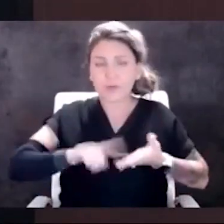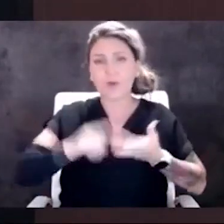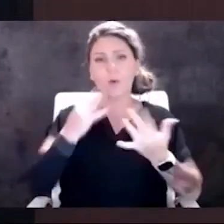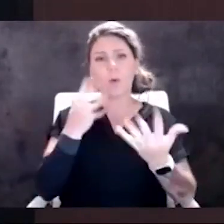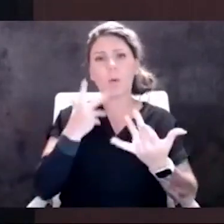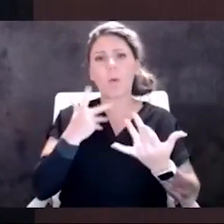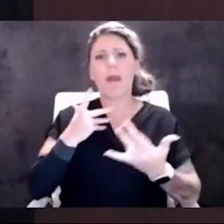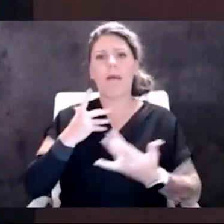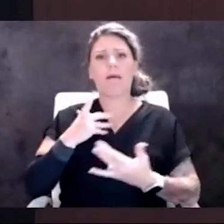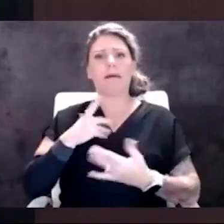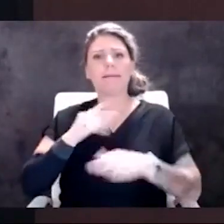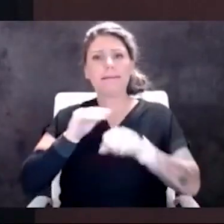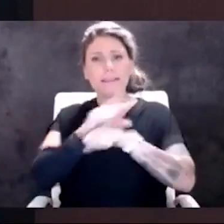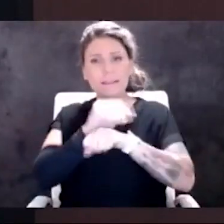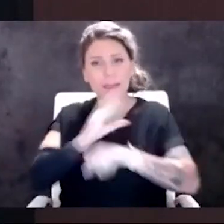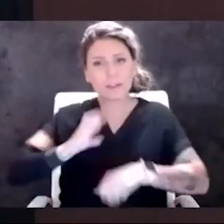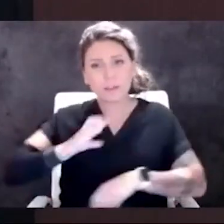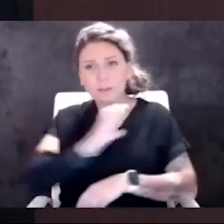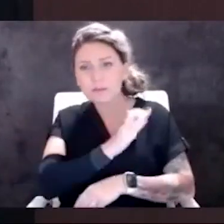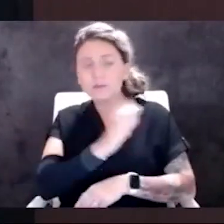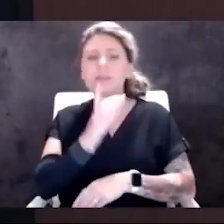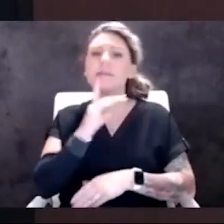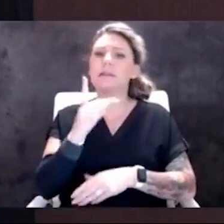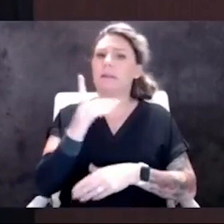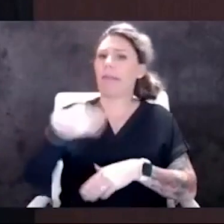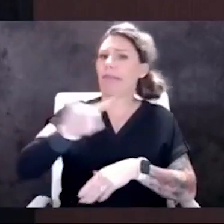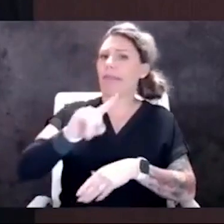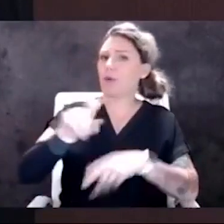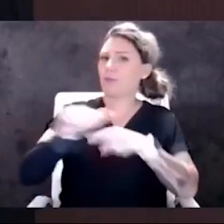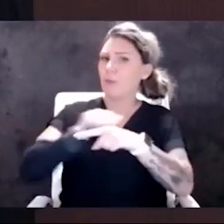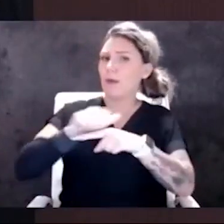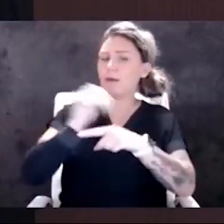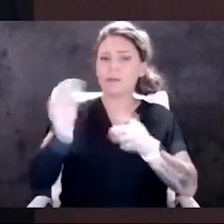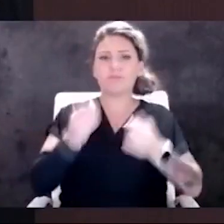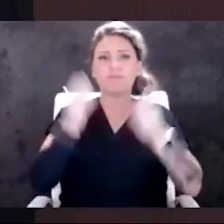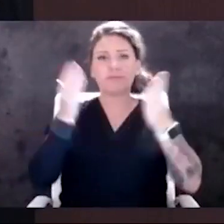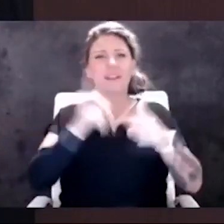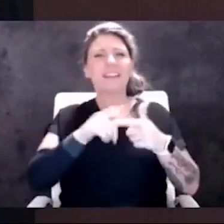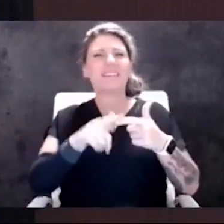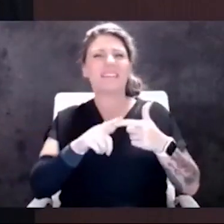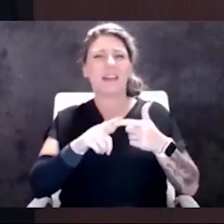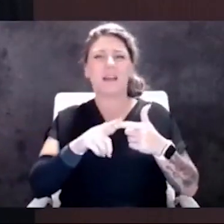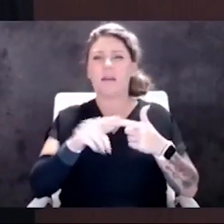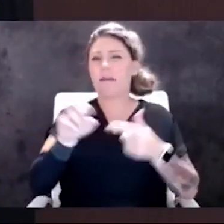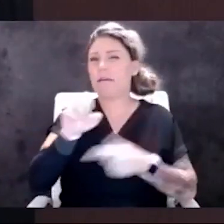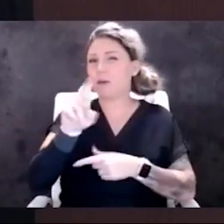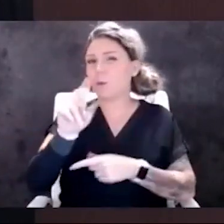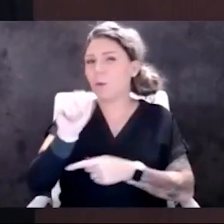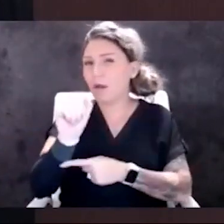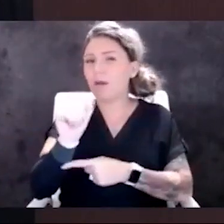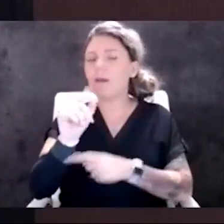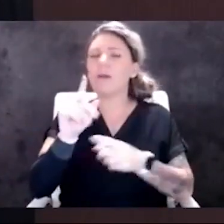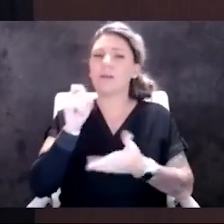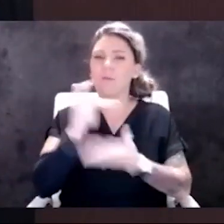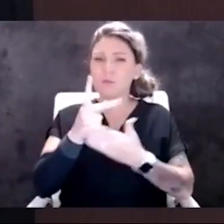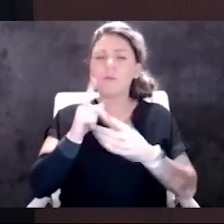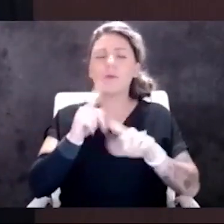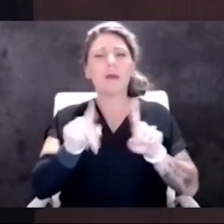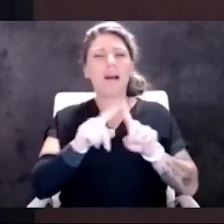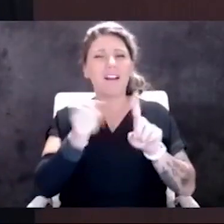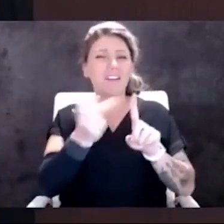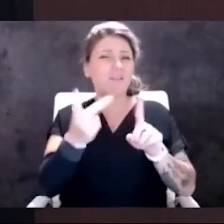Immunization Practices to make their recommendation, and then I think we'll get that early use authorization. But it's probably is going to take a couple of weeks or maybe a month to get